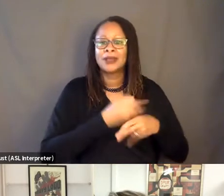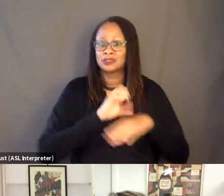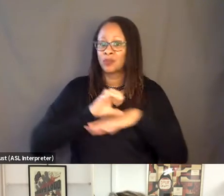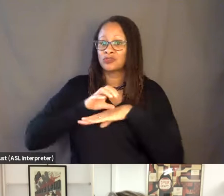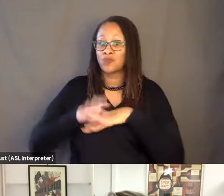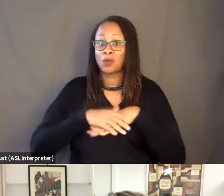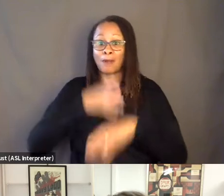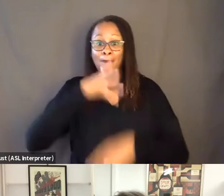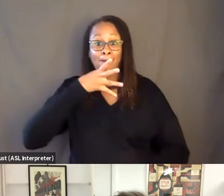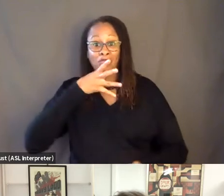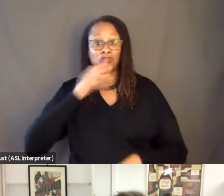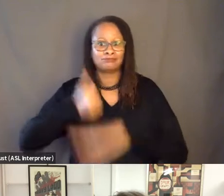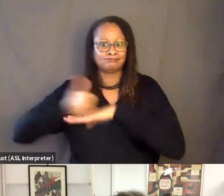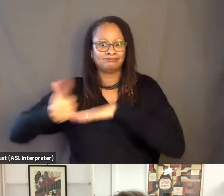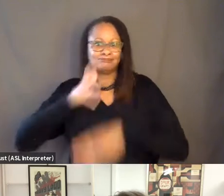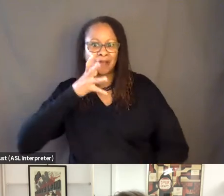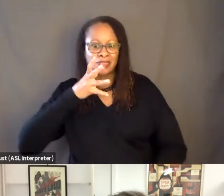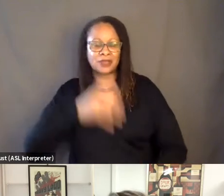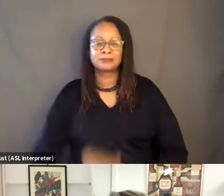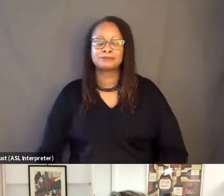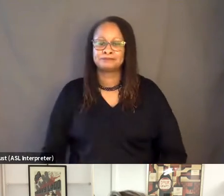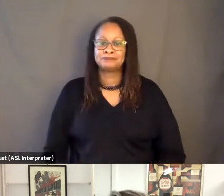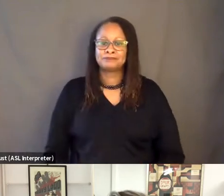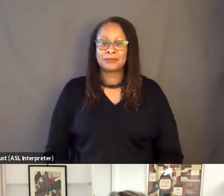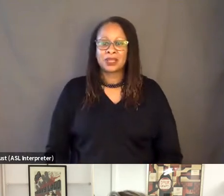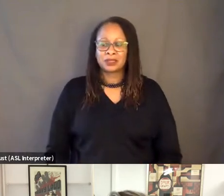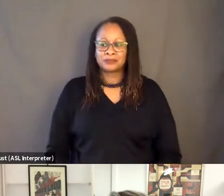well illustrated in some recent books,